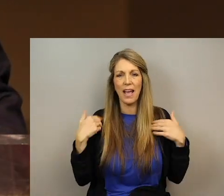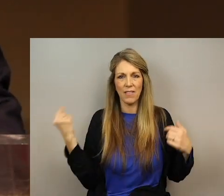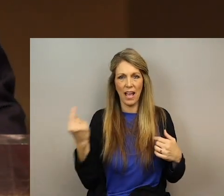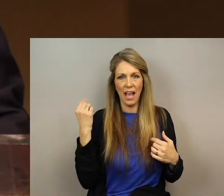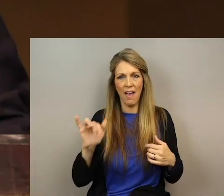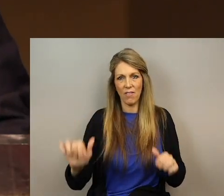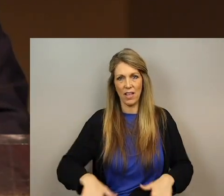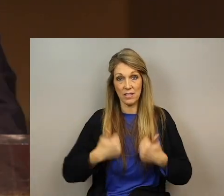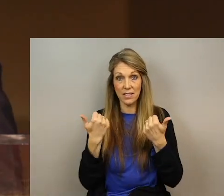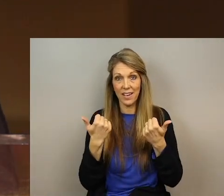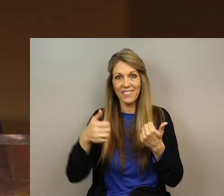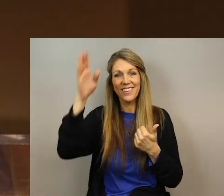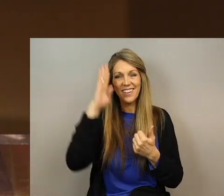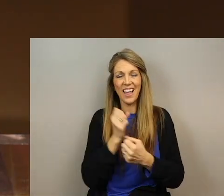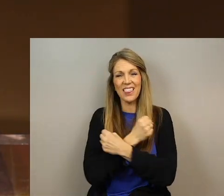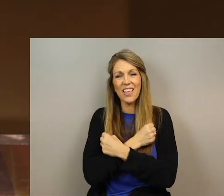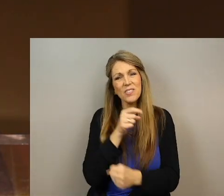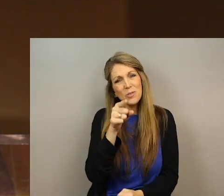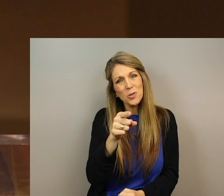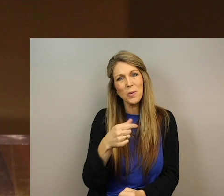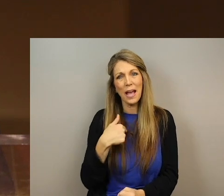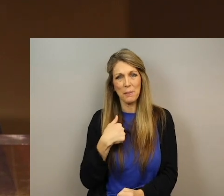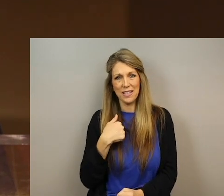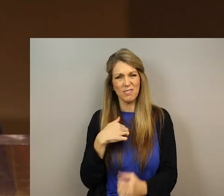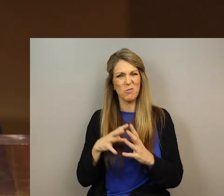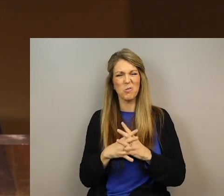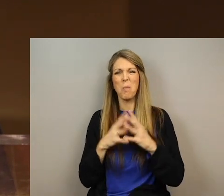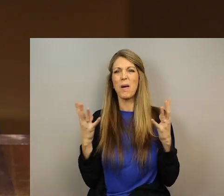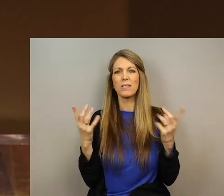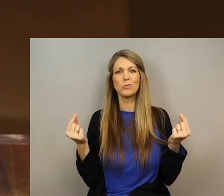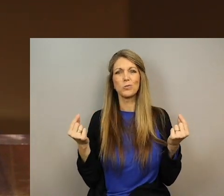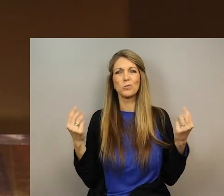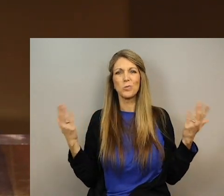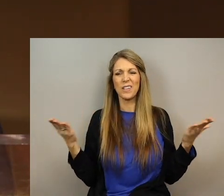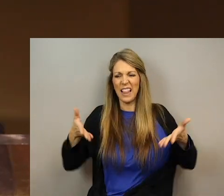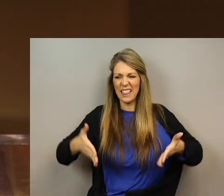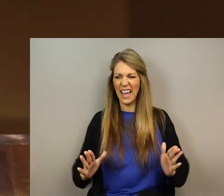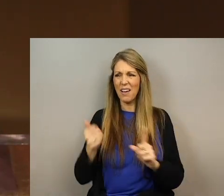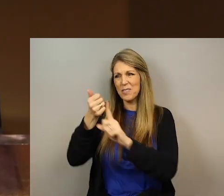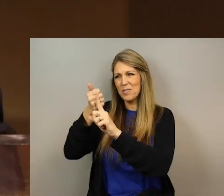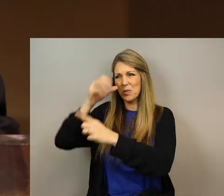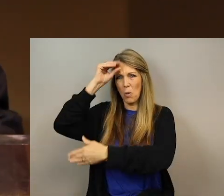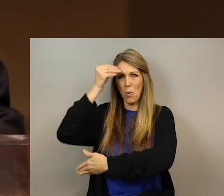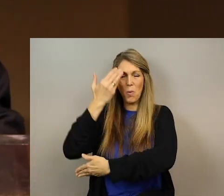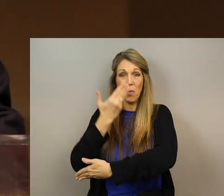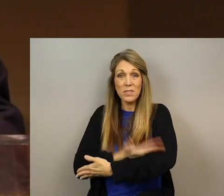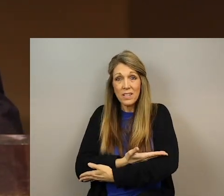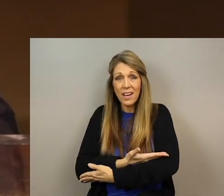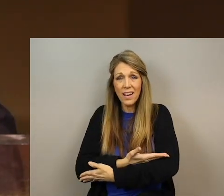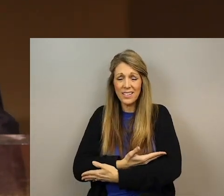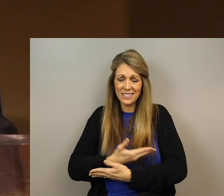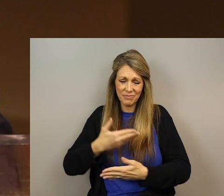have eternal life. God loved you and God loved me so much that he would allow his own son, the scripture says, to